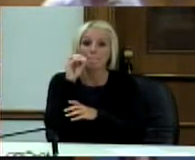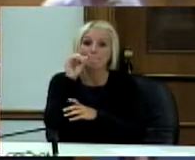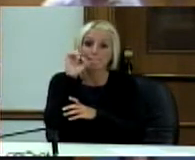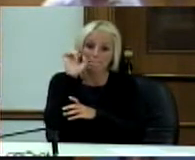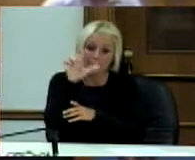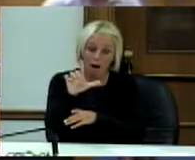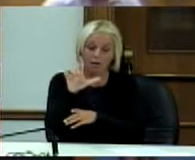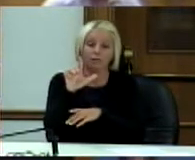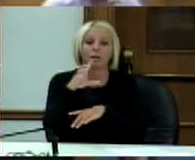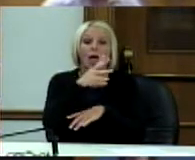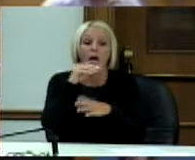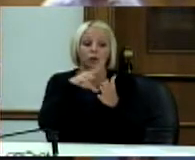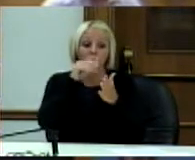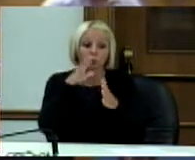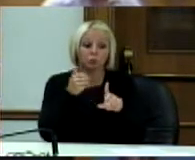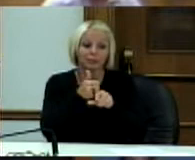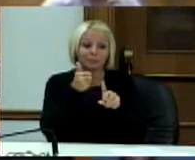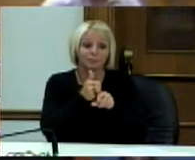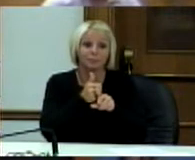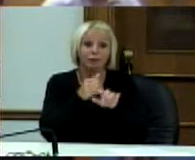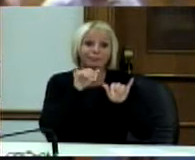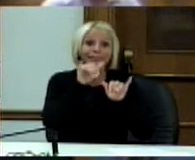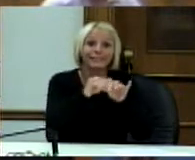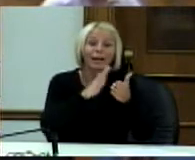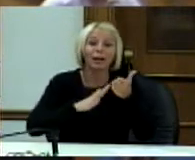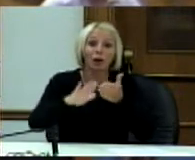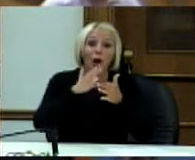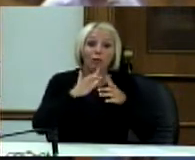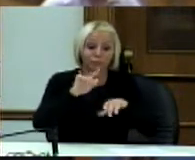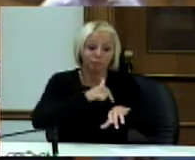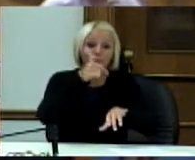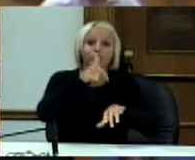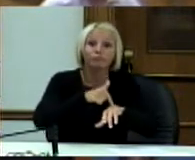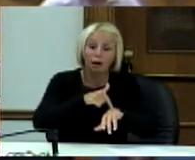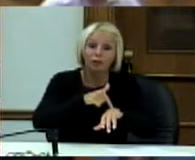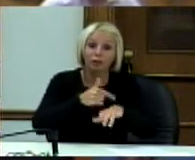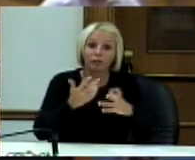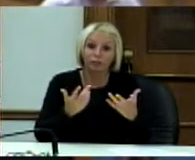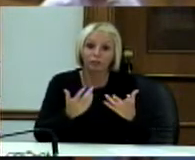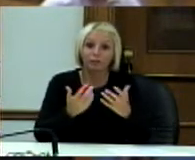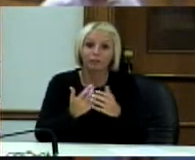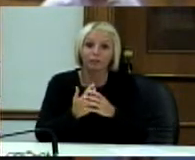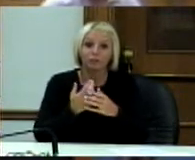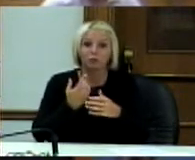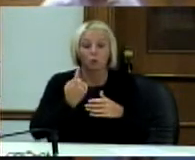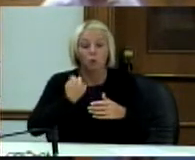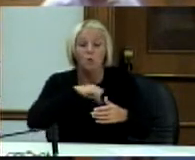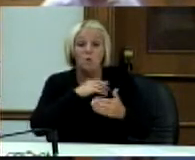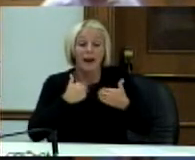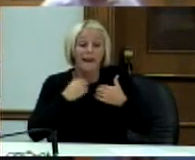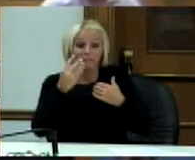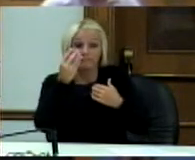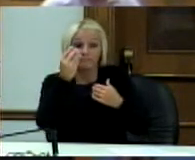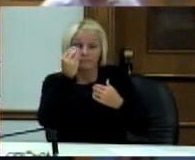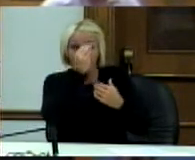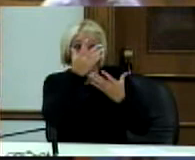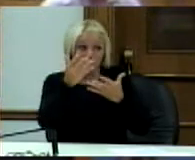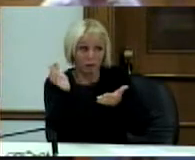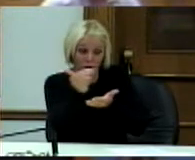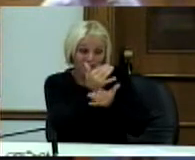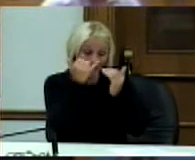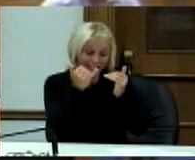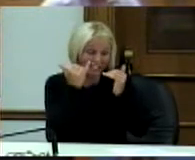Far more success, and students are actually staying longer. We have enough data now to really longitudinally look at student